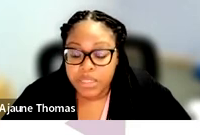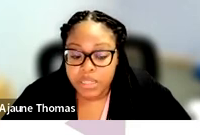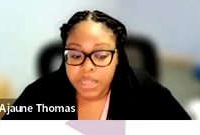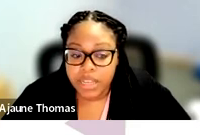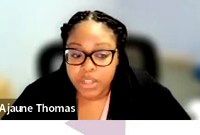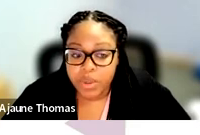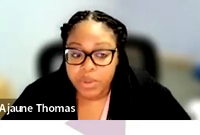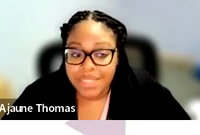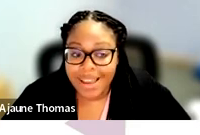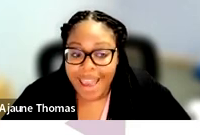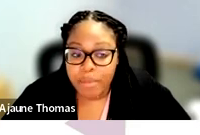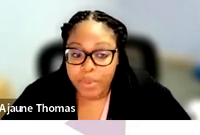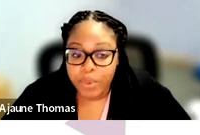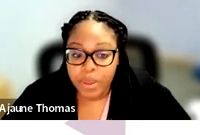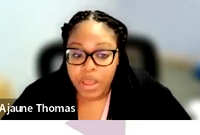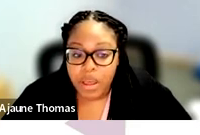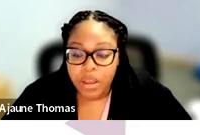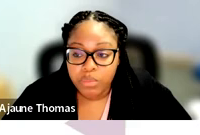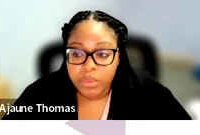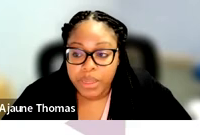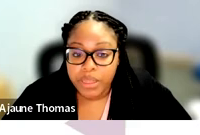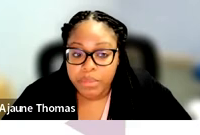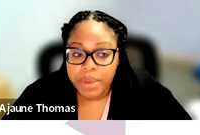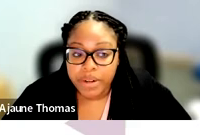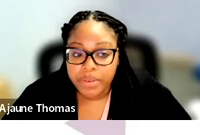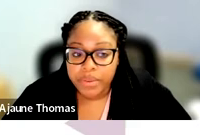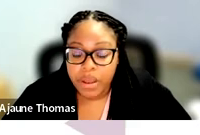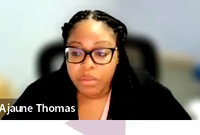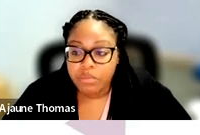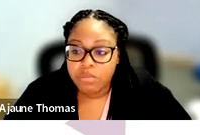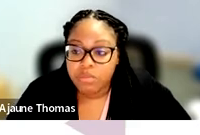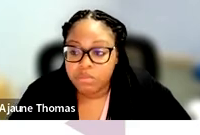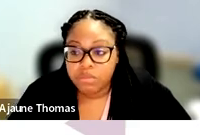apps and things like that. So we would say Apple would be the better